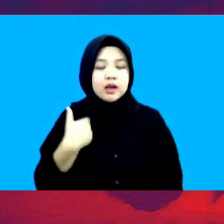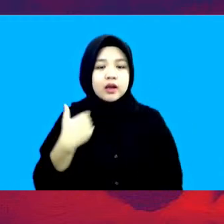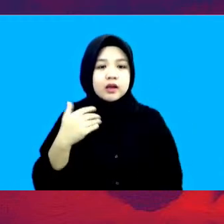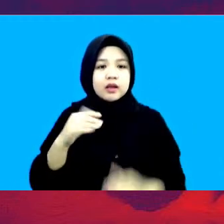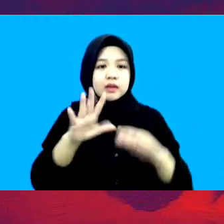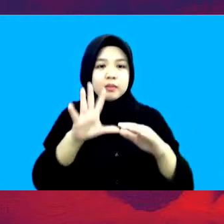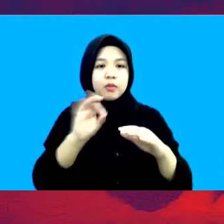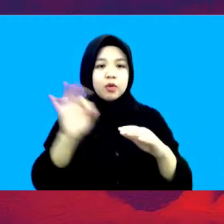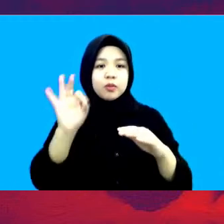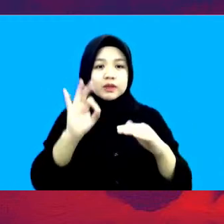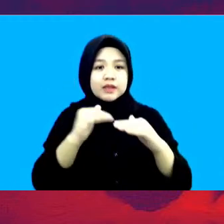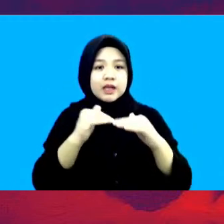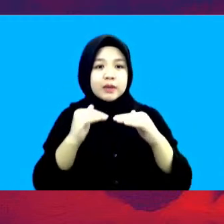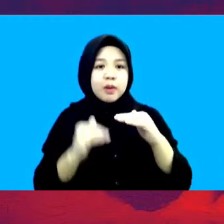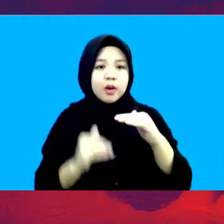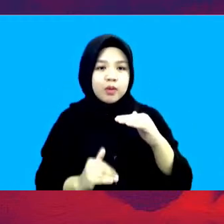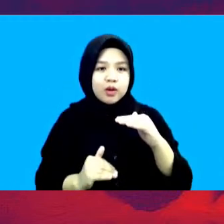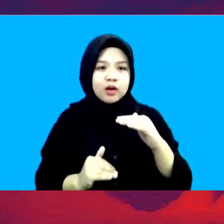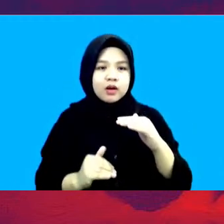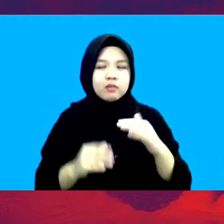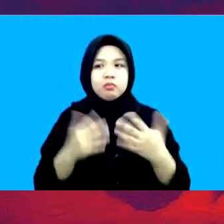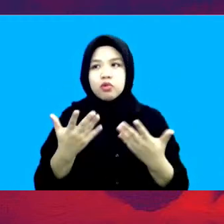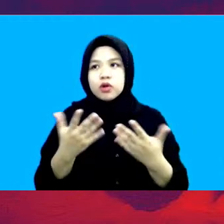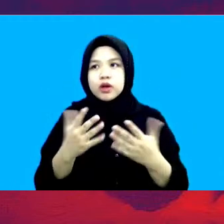First, identification. Who is poor?